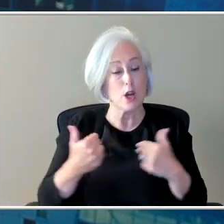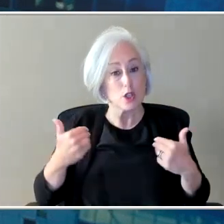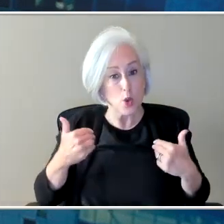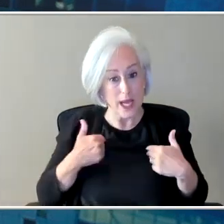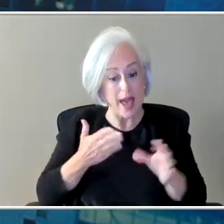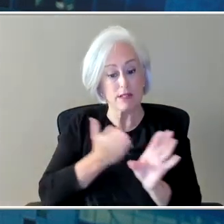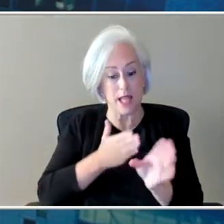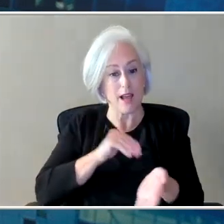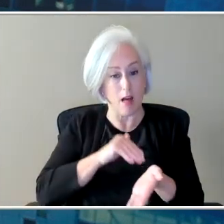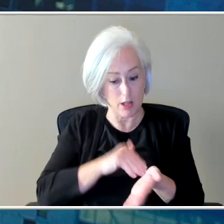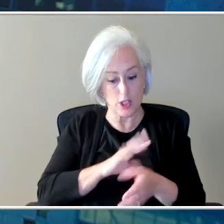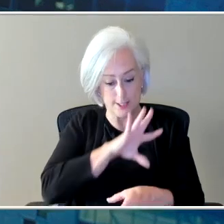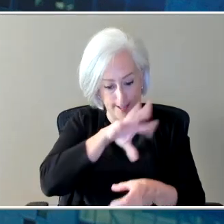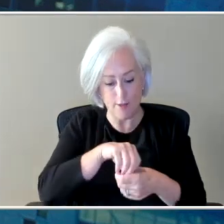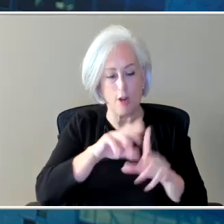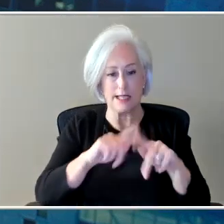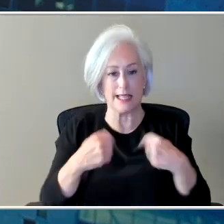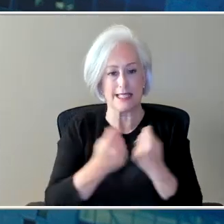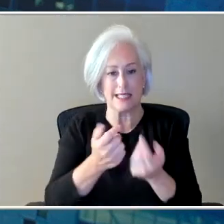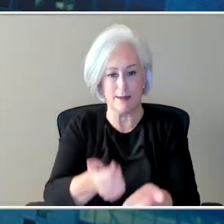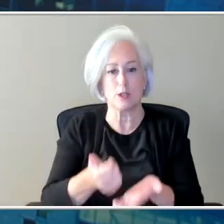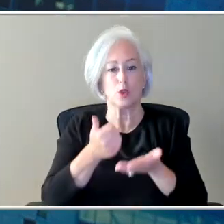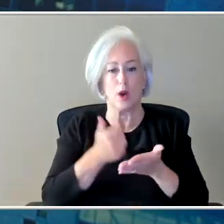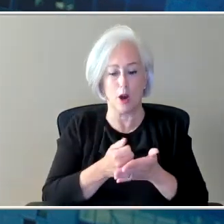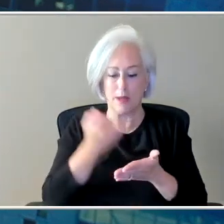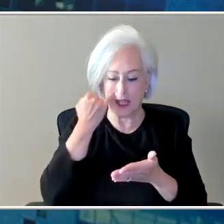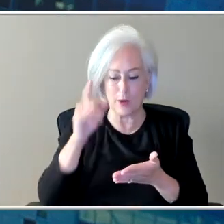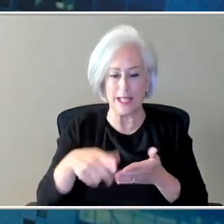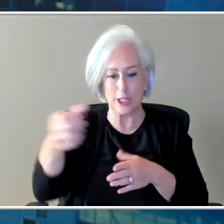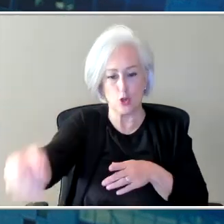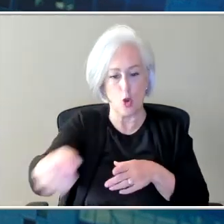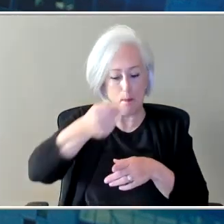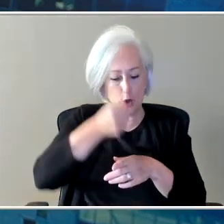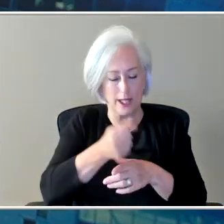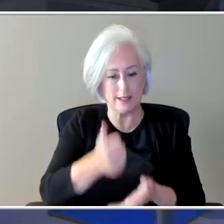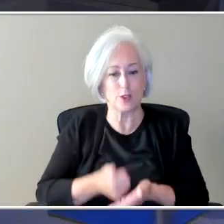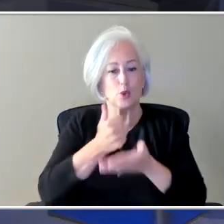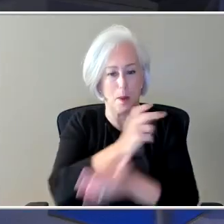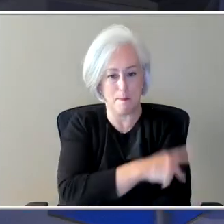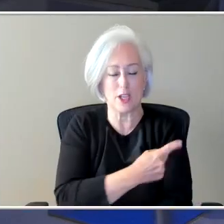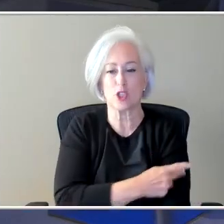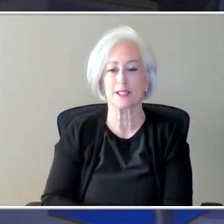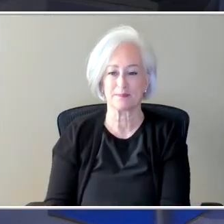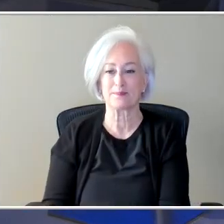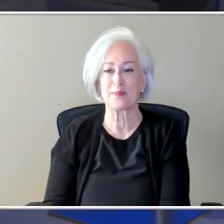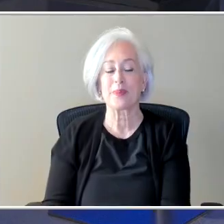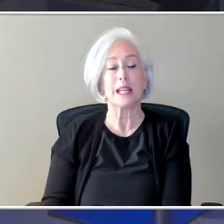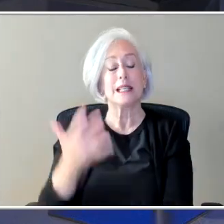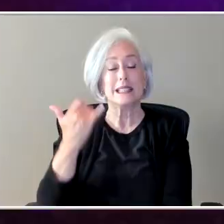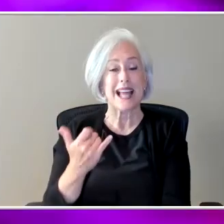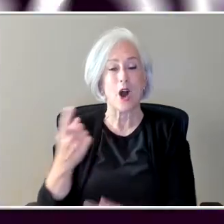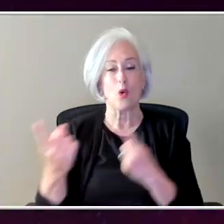team as well that we can help pull in to when needed to help patients too. Let's get to some questions from our viewers